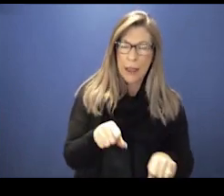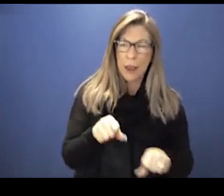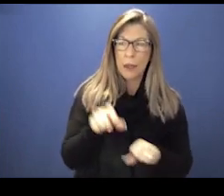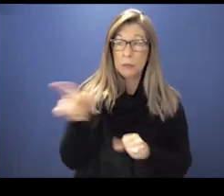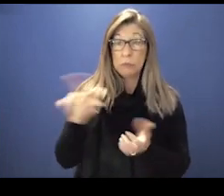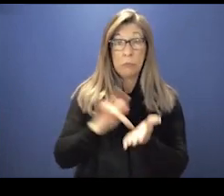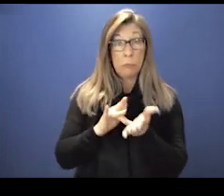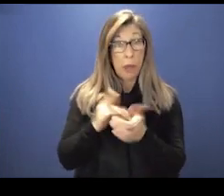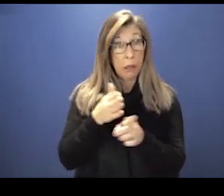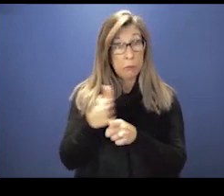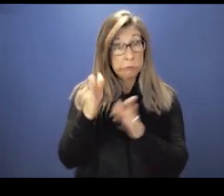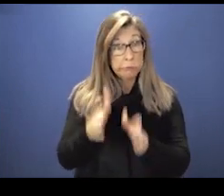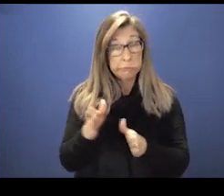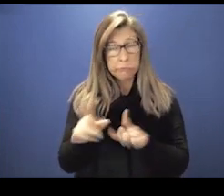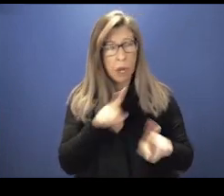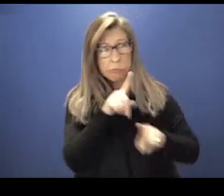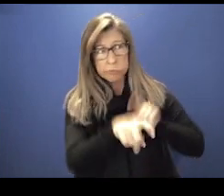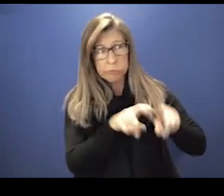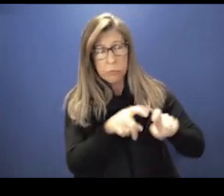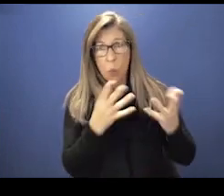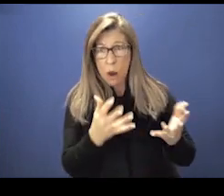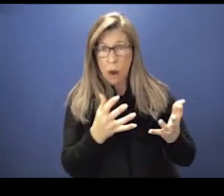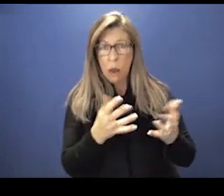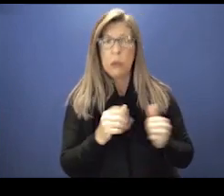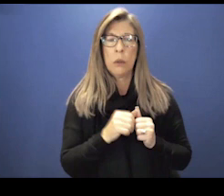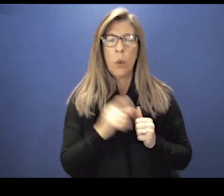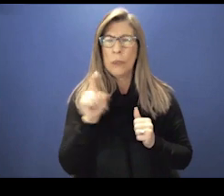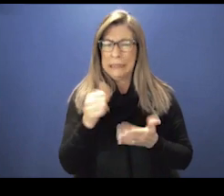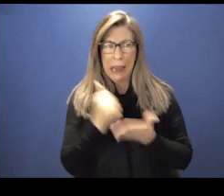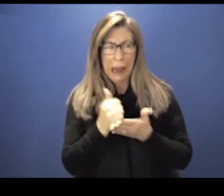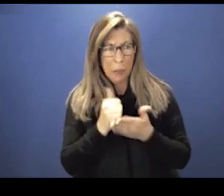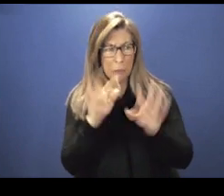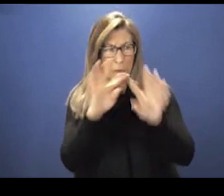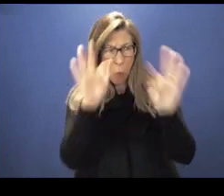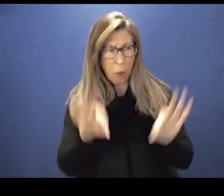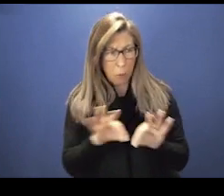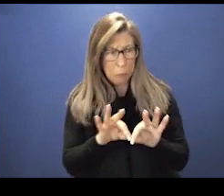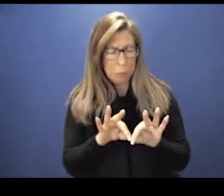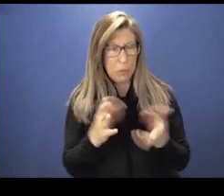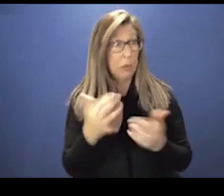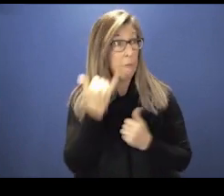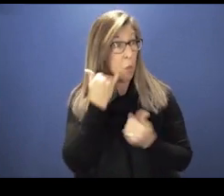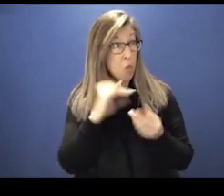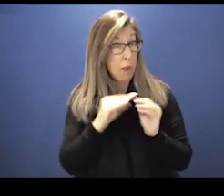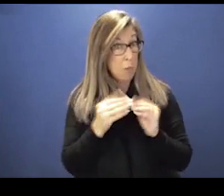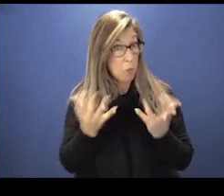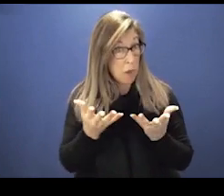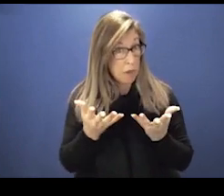questions about the DTC or who need help filling out the form.